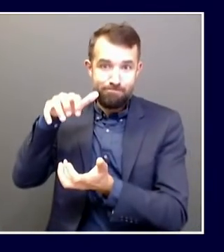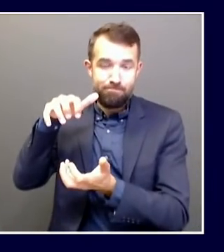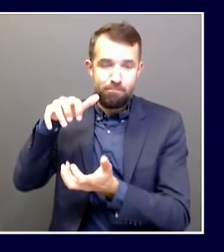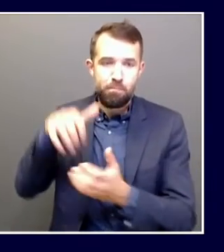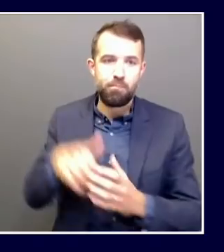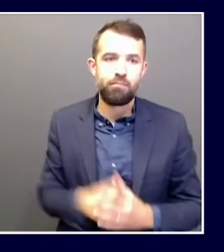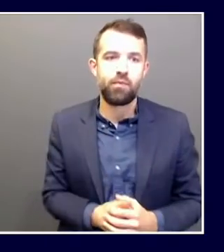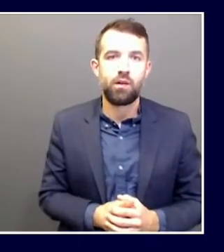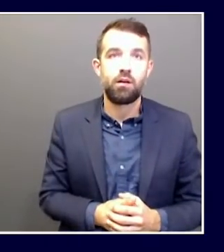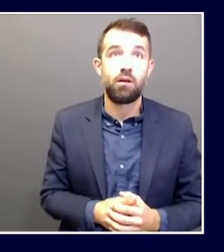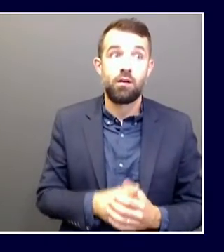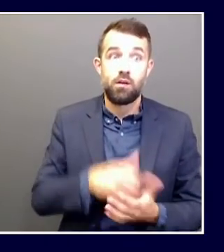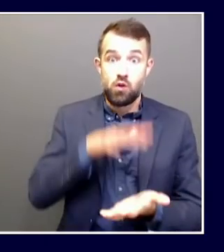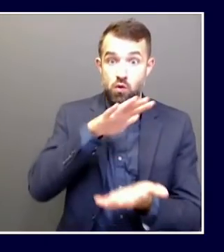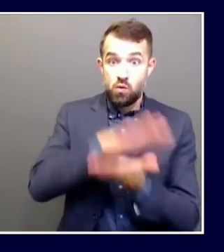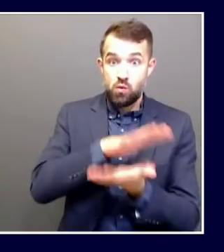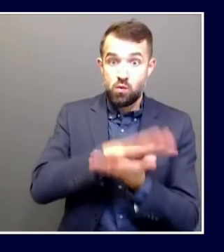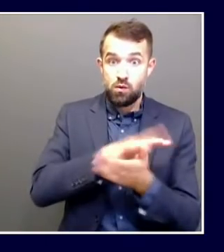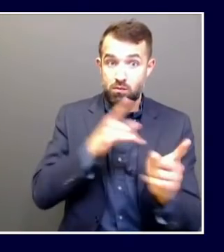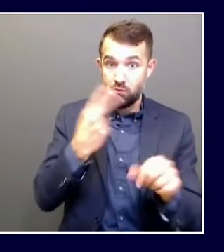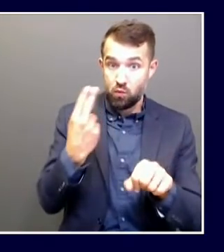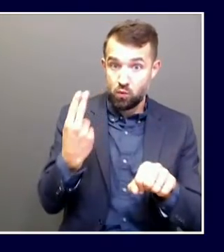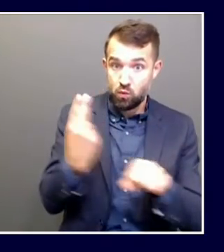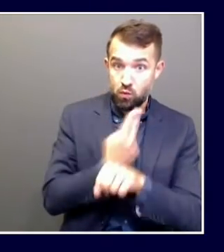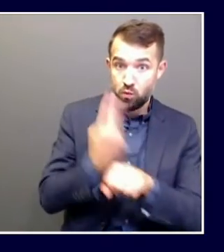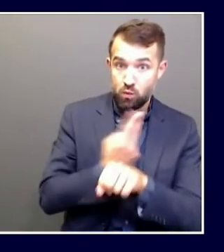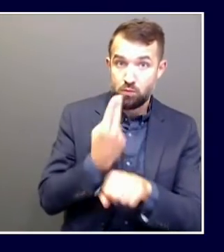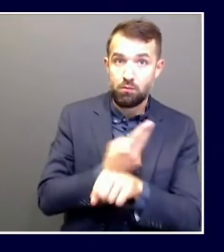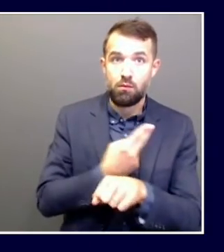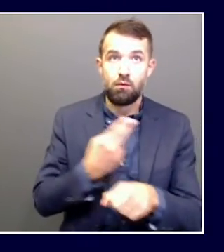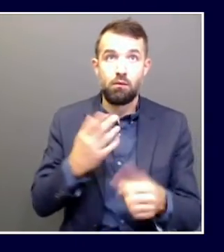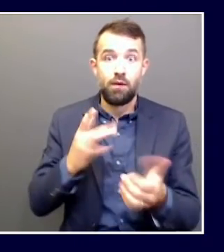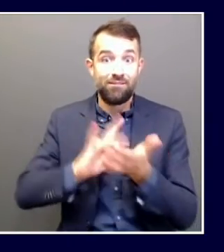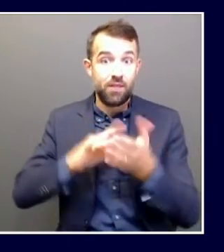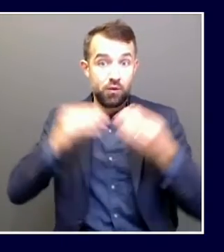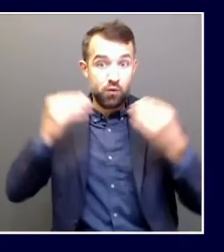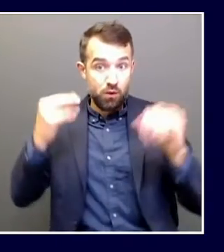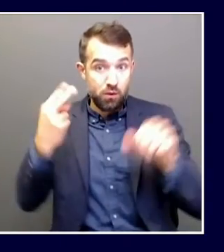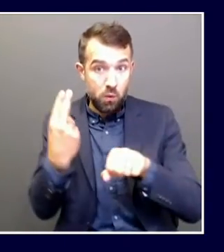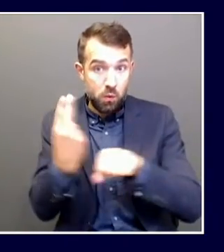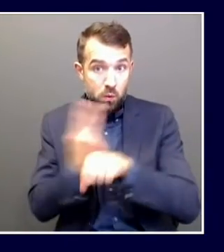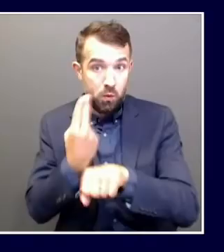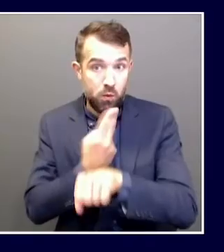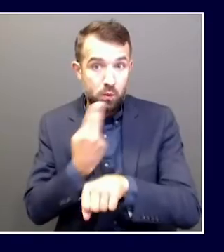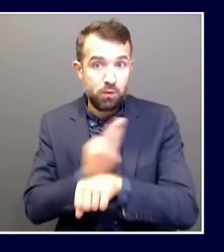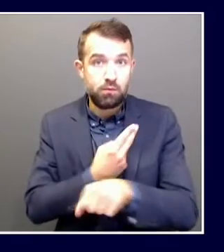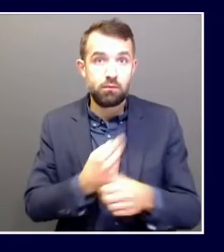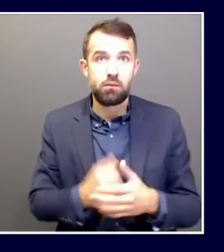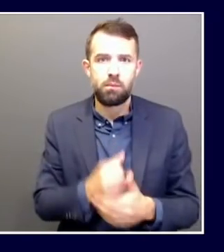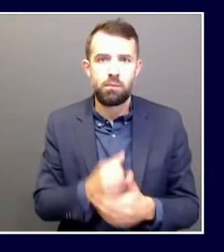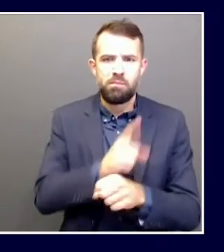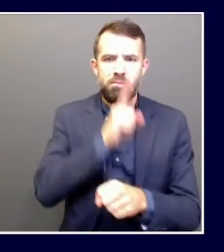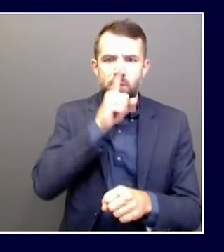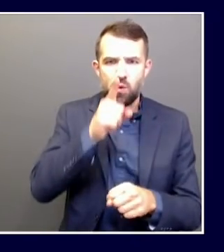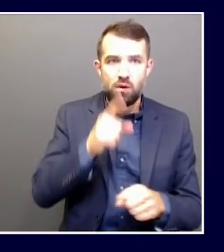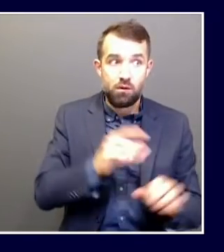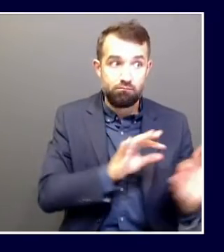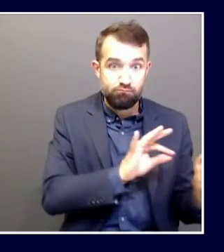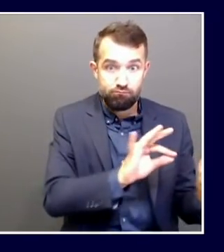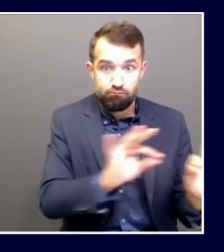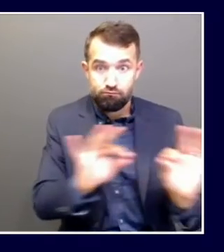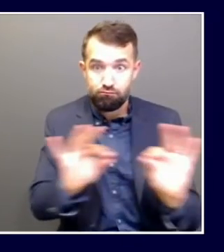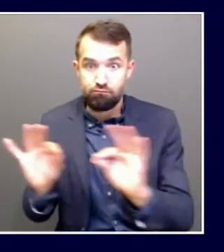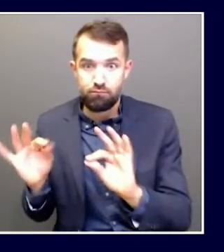in schools, but in places like pharmacies. So we're starting to see that ease a little bit. We now just have to make sure